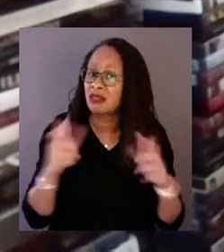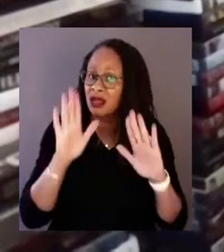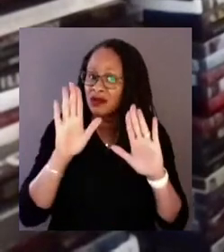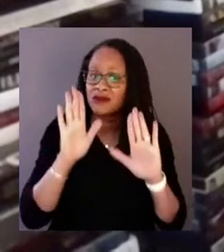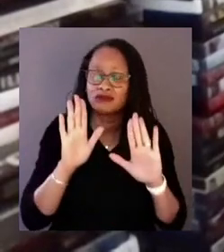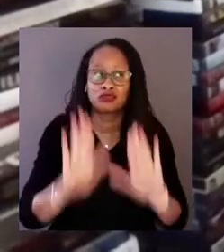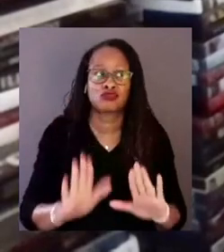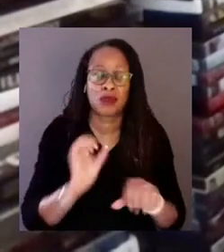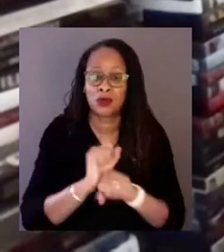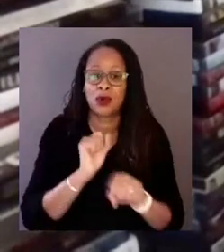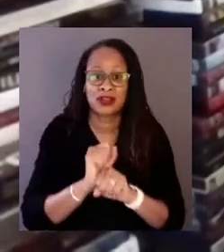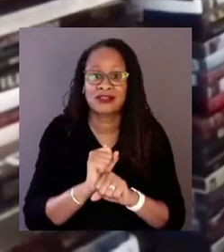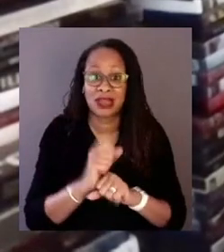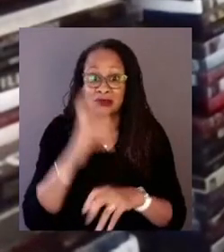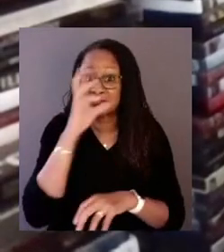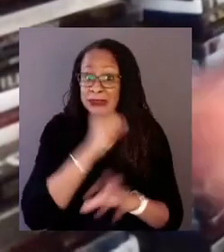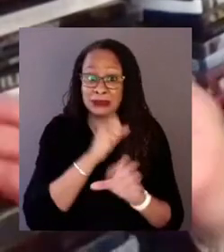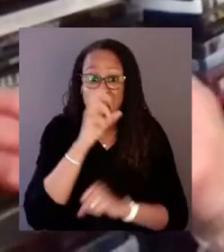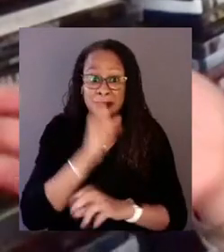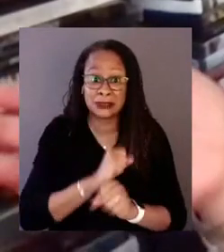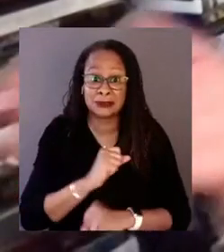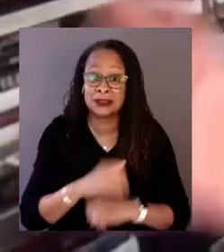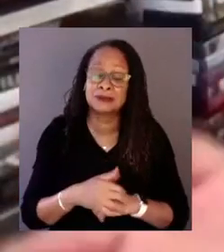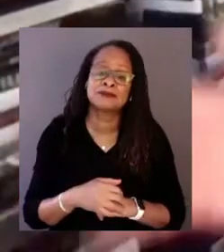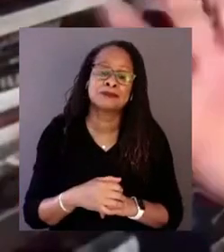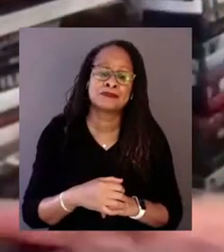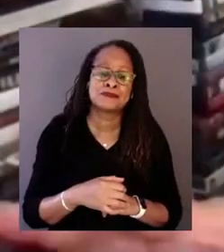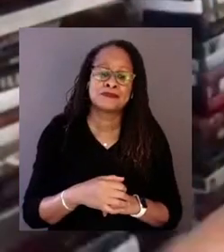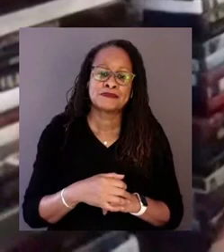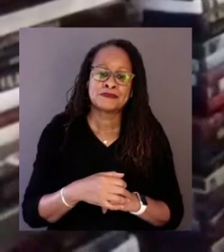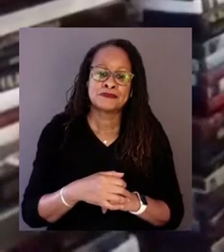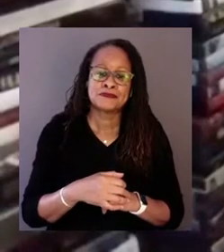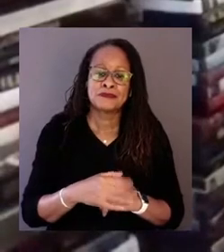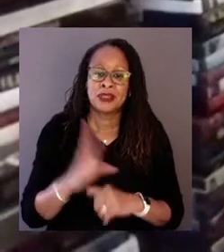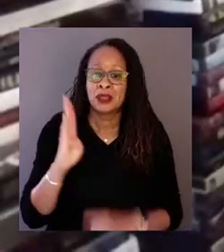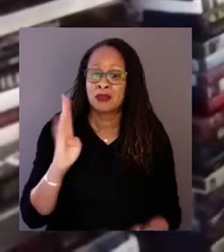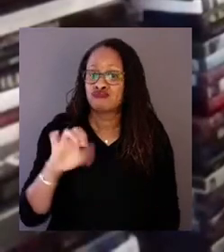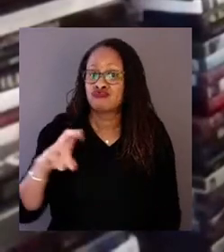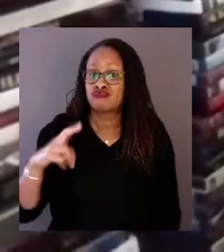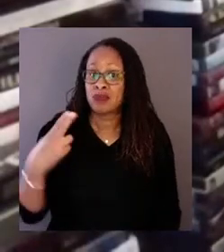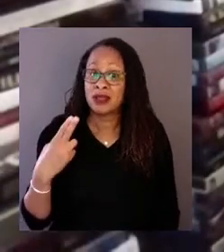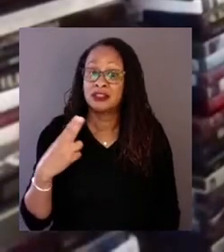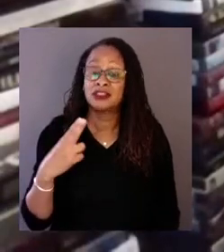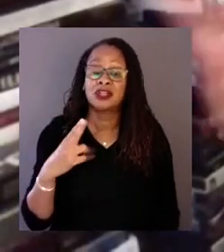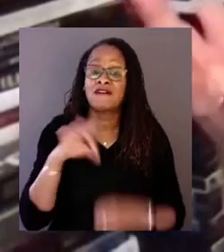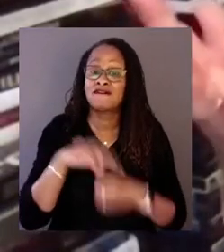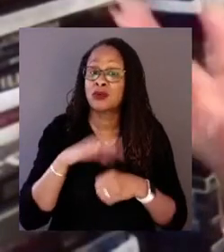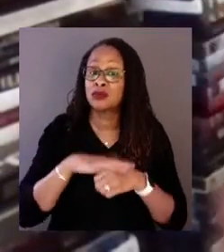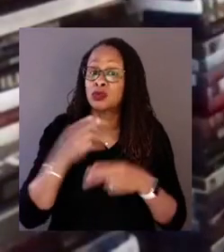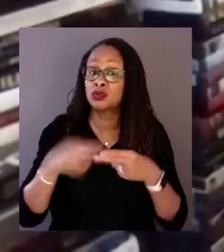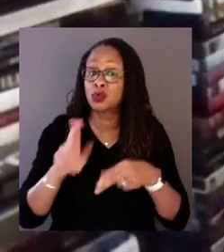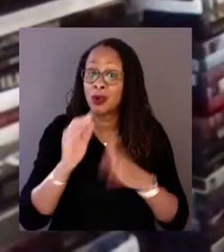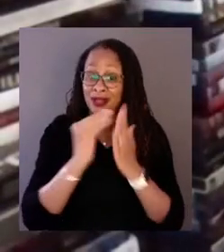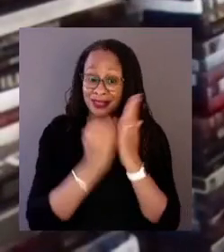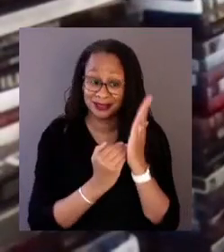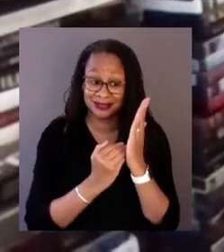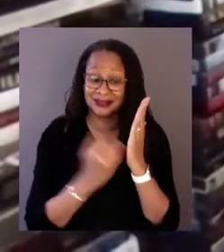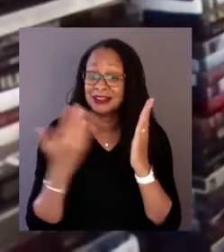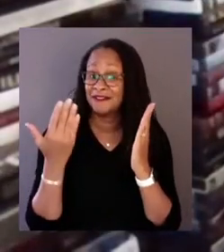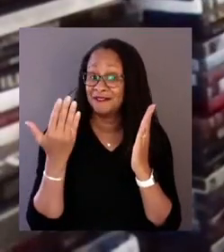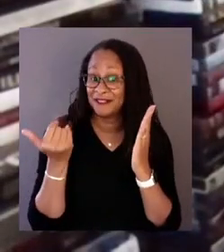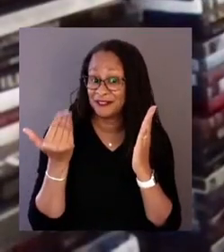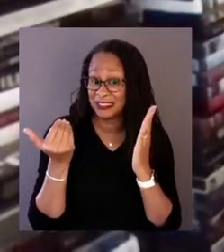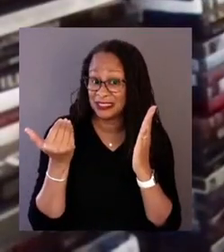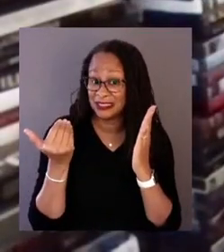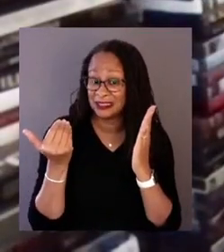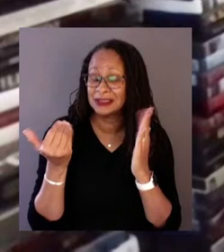through the cracks. So the branch votes on the shortlist, which is 15. And then the